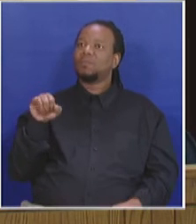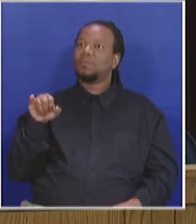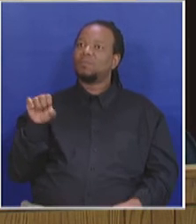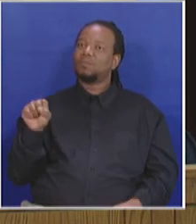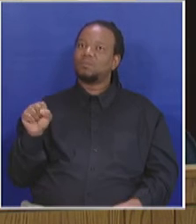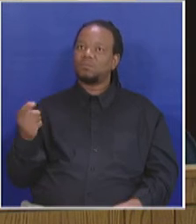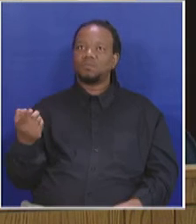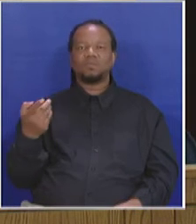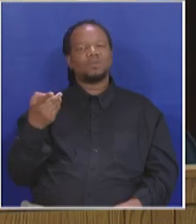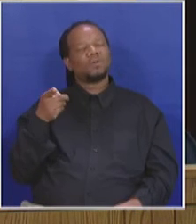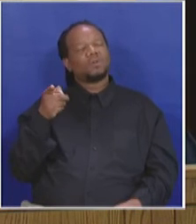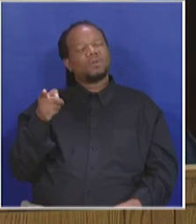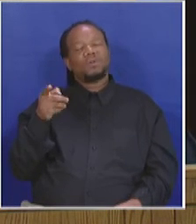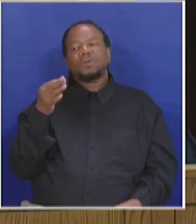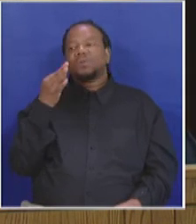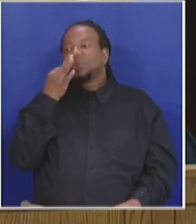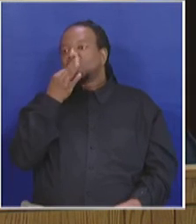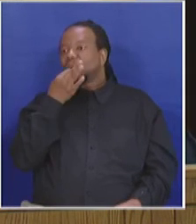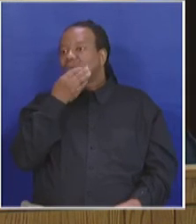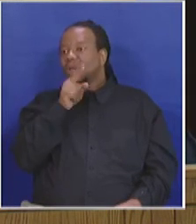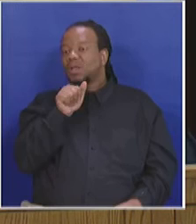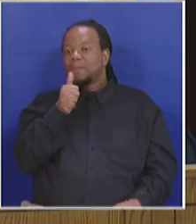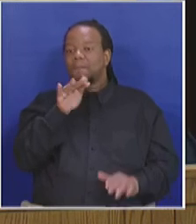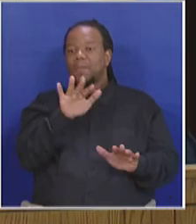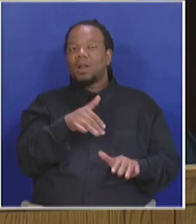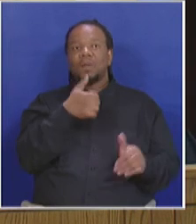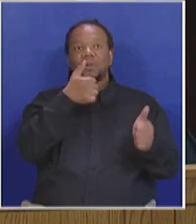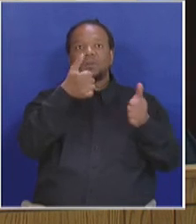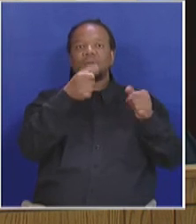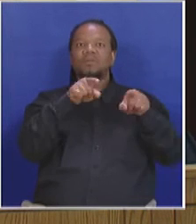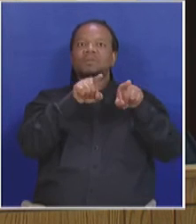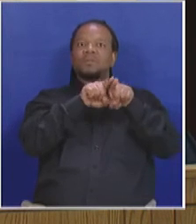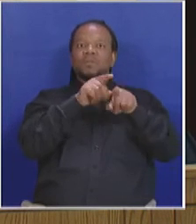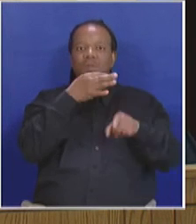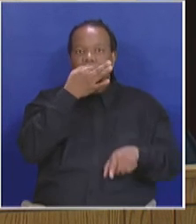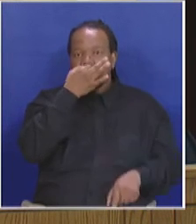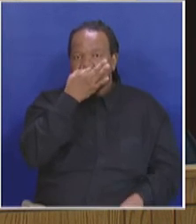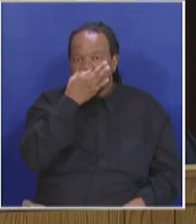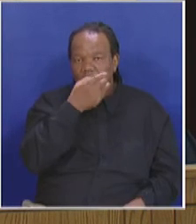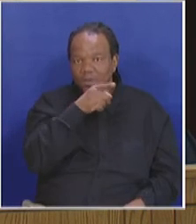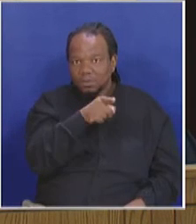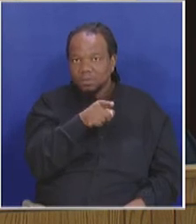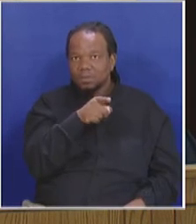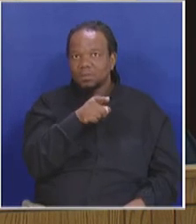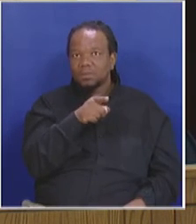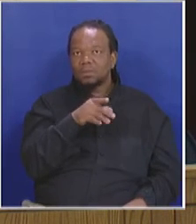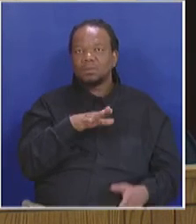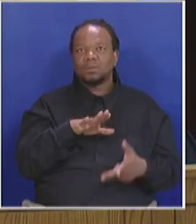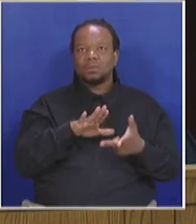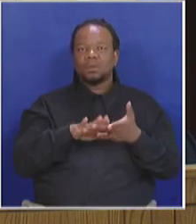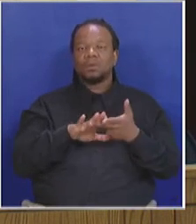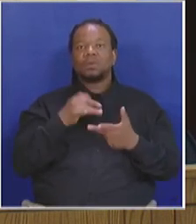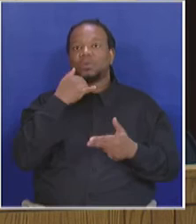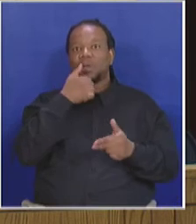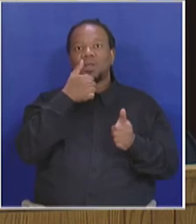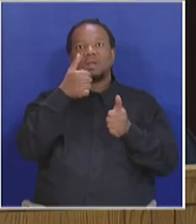you are alleging that the presiding officers of Parliament are bullies. You are alleging that the presiding officers of Parliament are